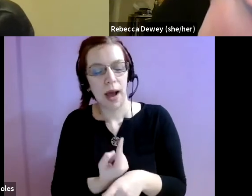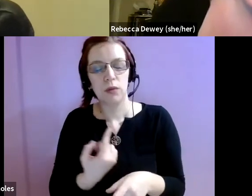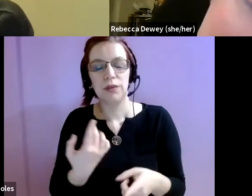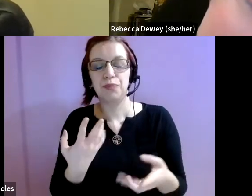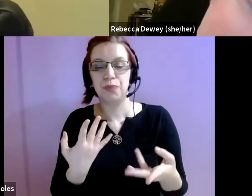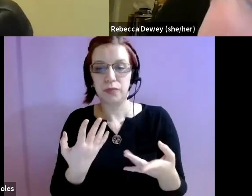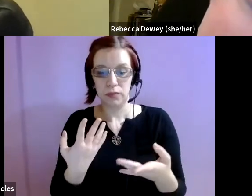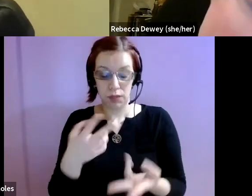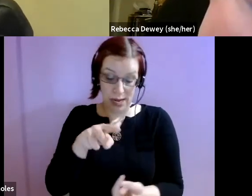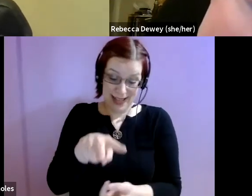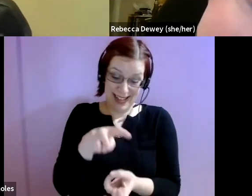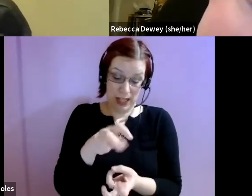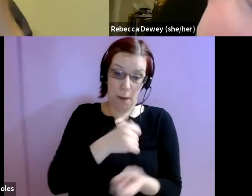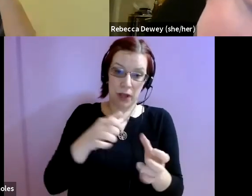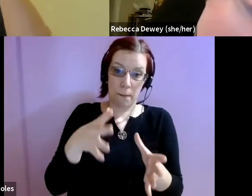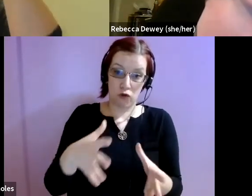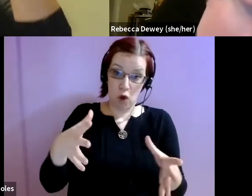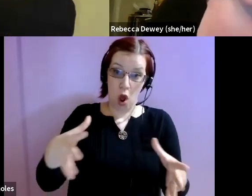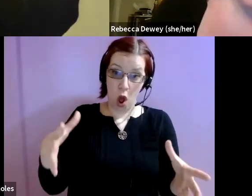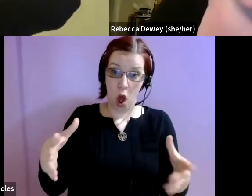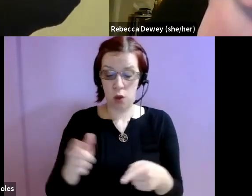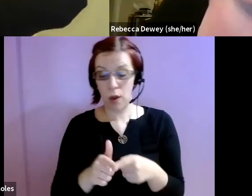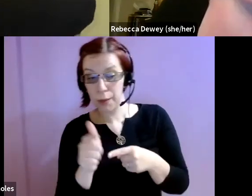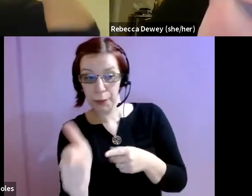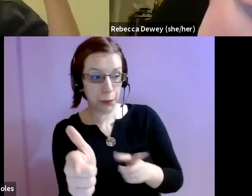detectors get larger, longer arm length,